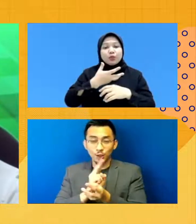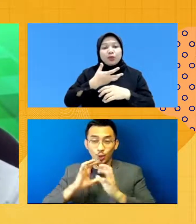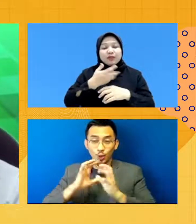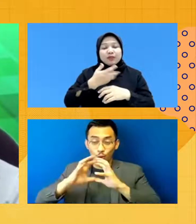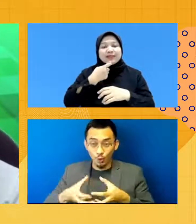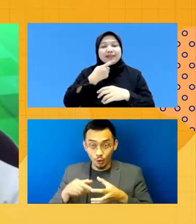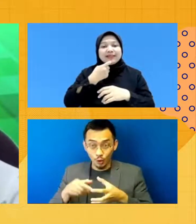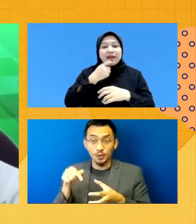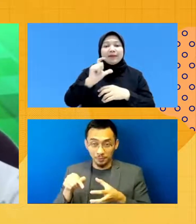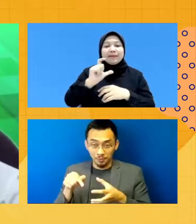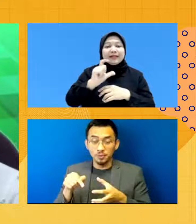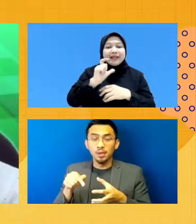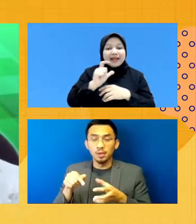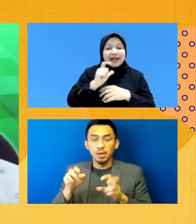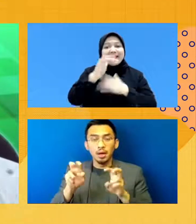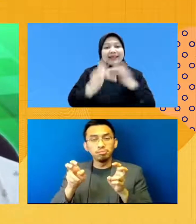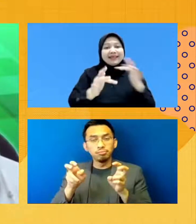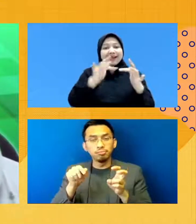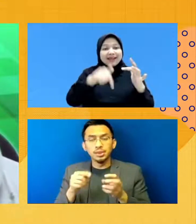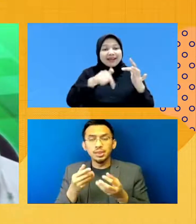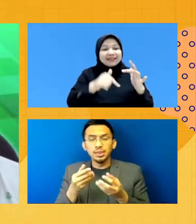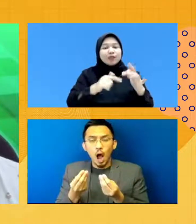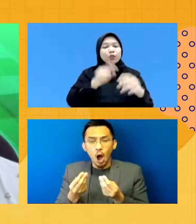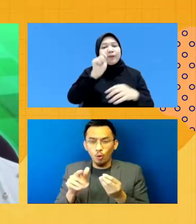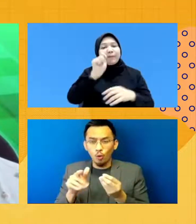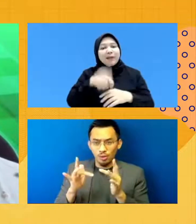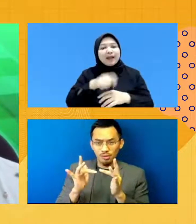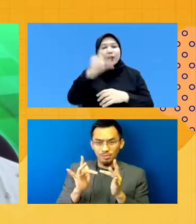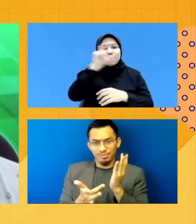and sex education. So